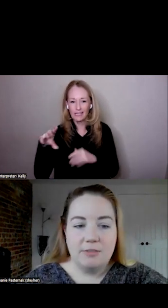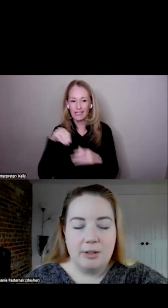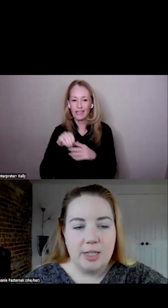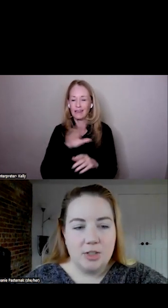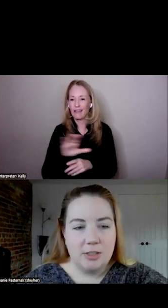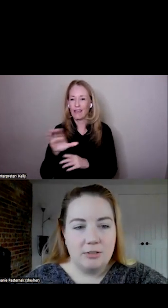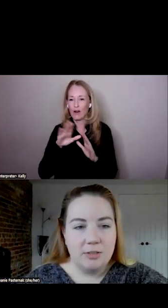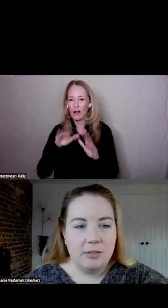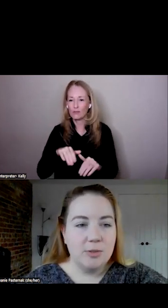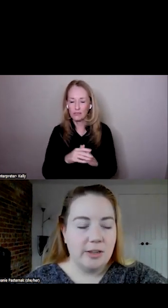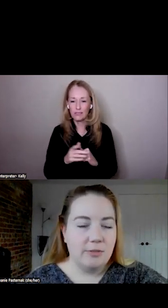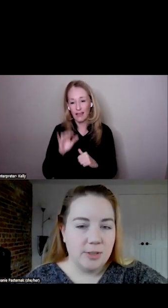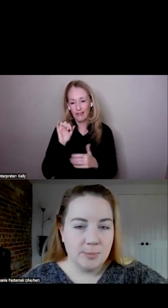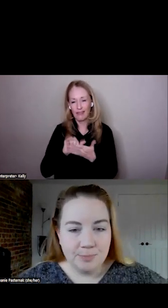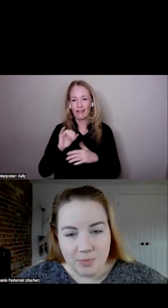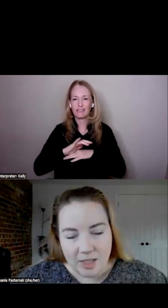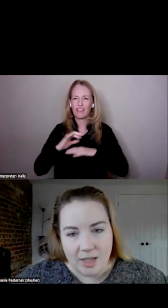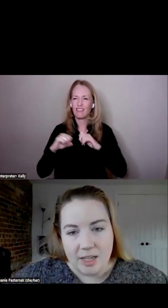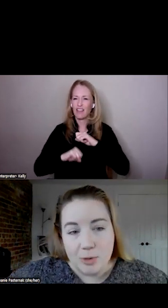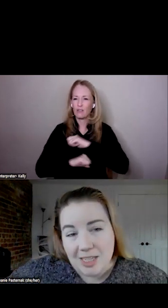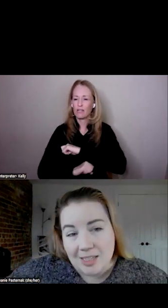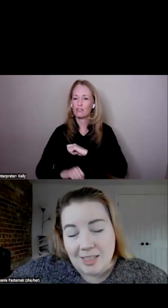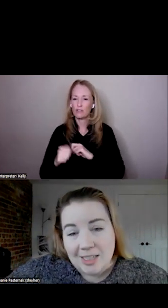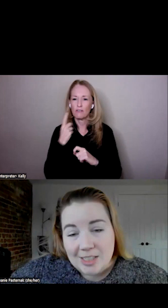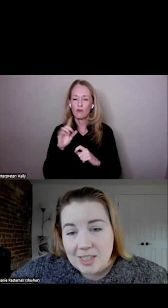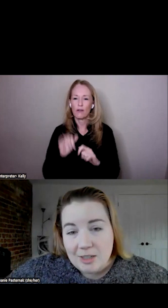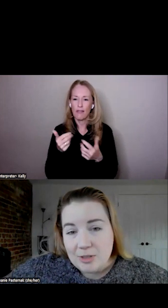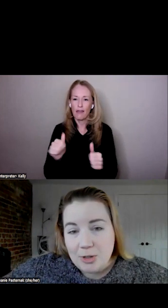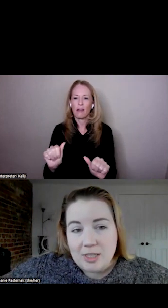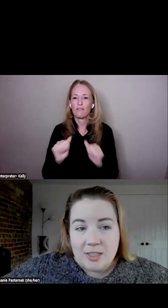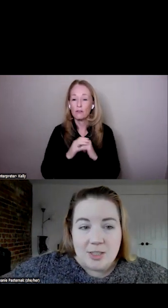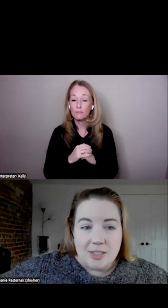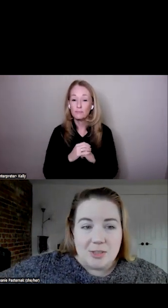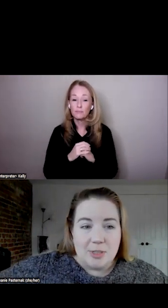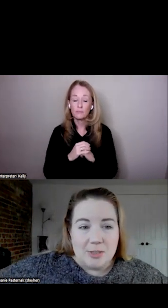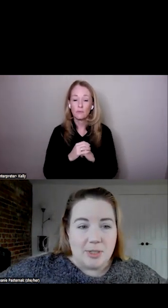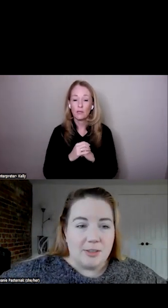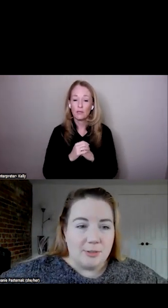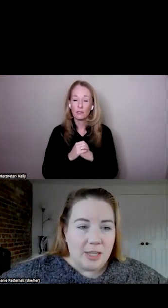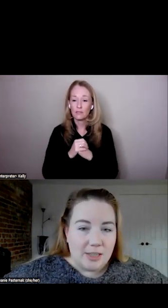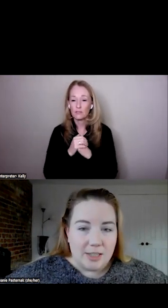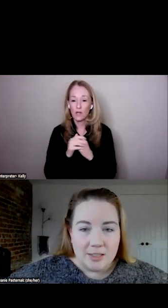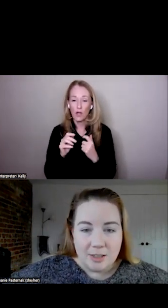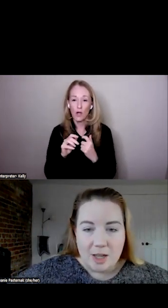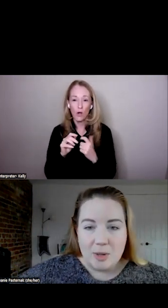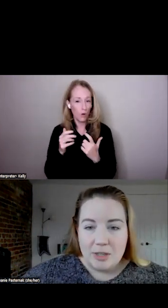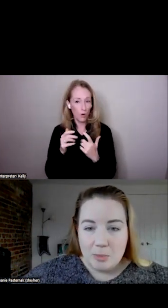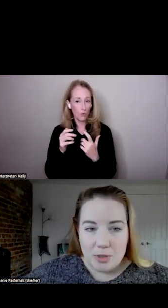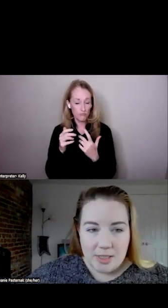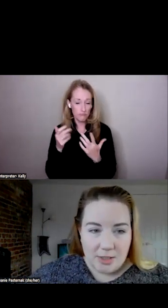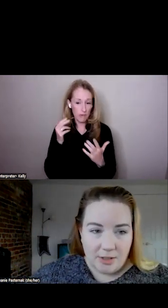as the foundation of those efforts. And I will say, just kind of turning to look at 2023,